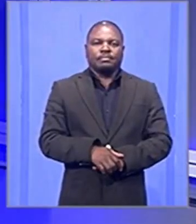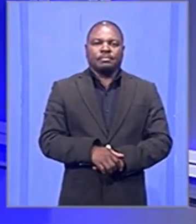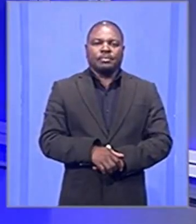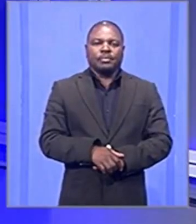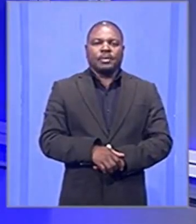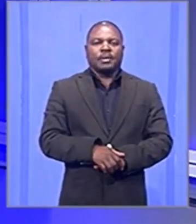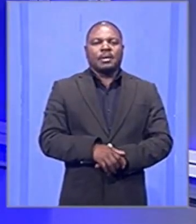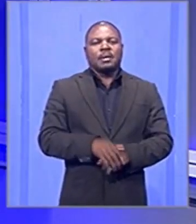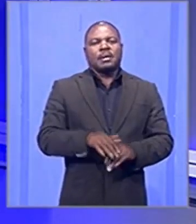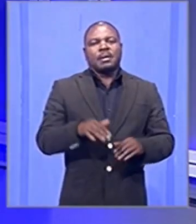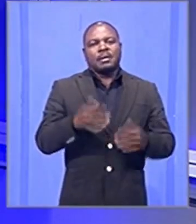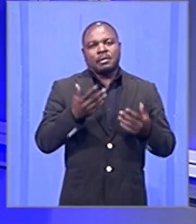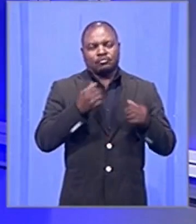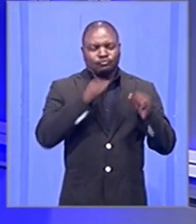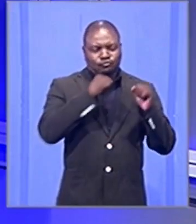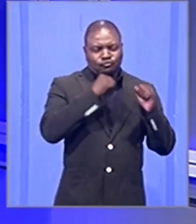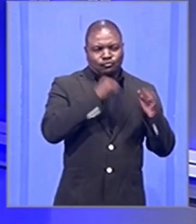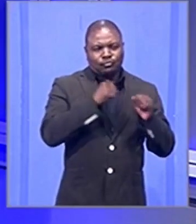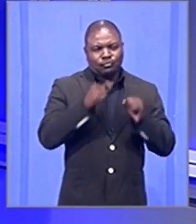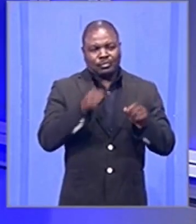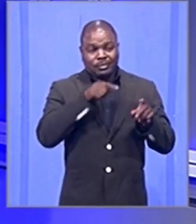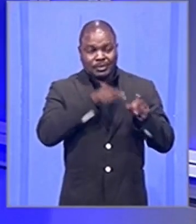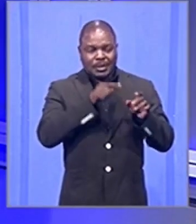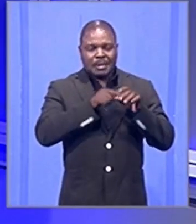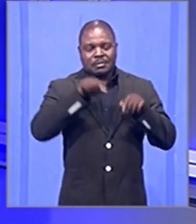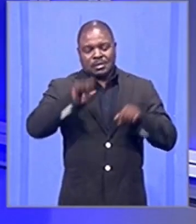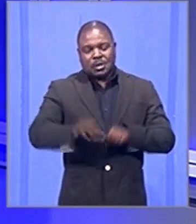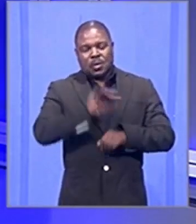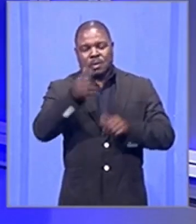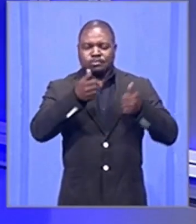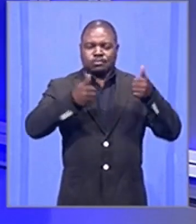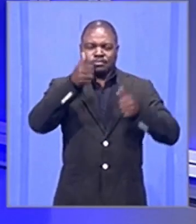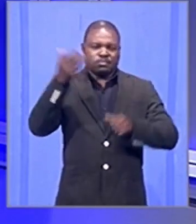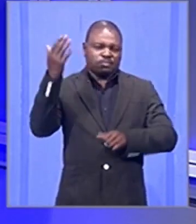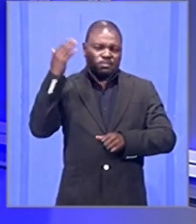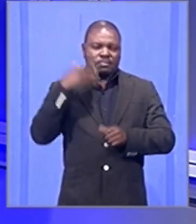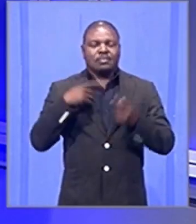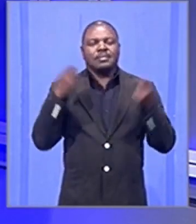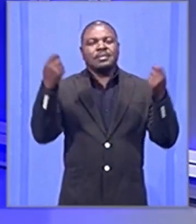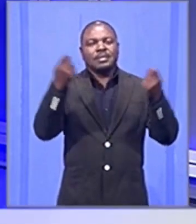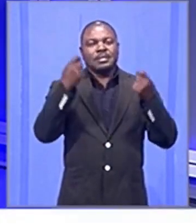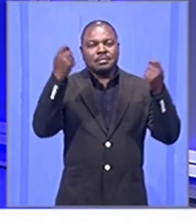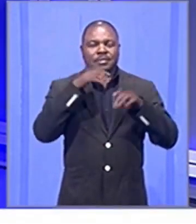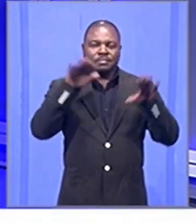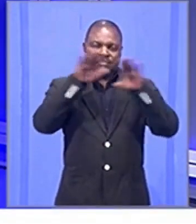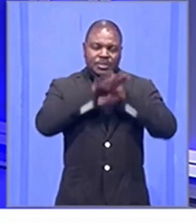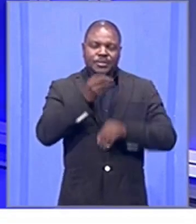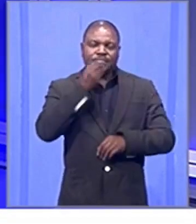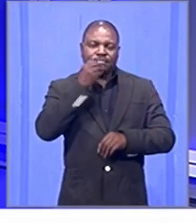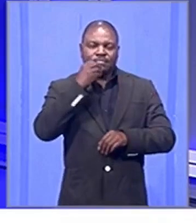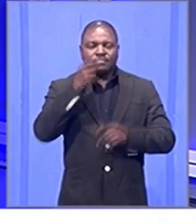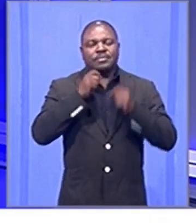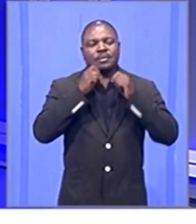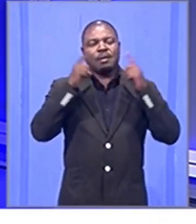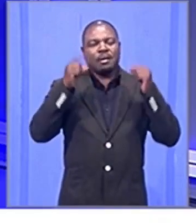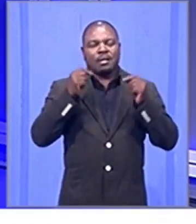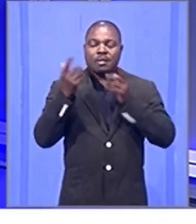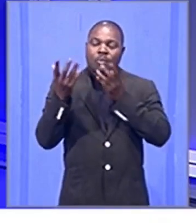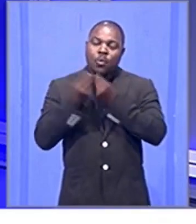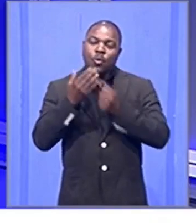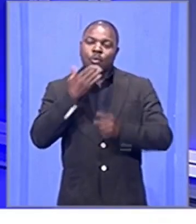Meka ubere ya dipapading ya ditebele kwano naheng ebile le moketjana wa dijo tsa mantsibu ya le sebapadi sa ditebele sa